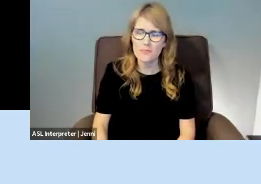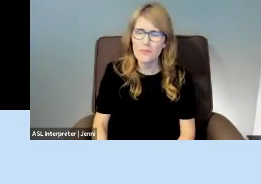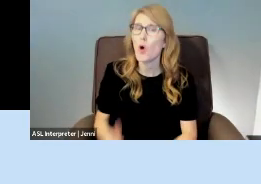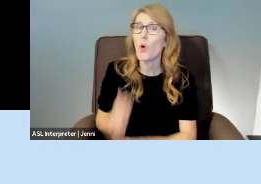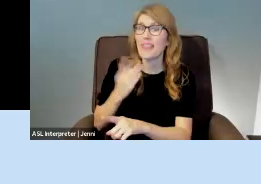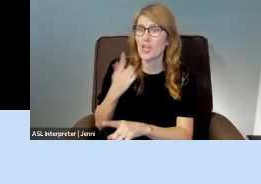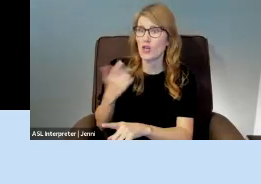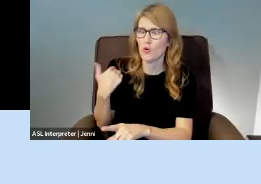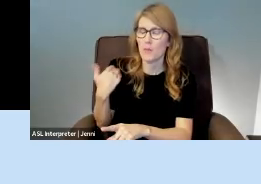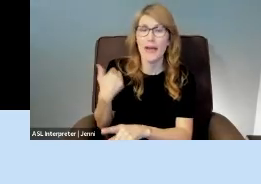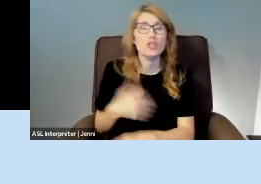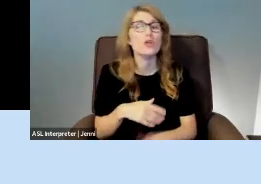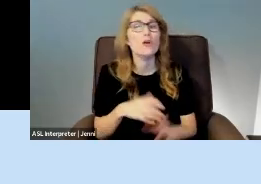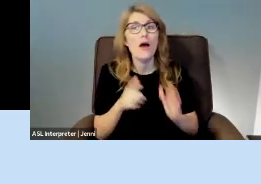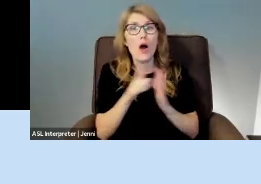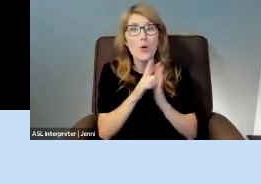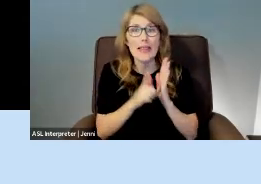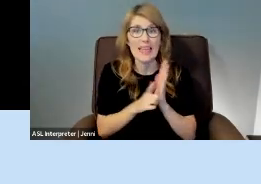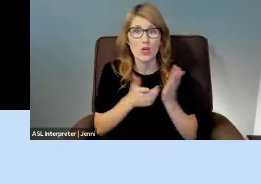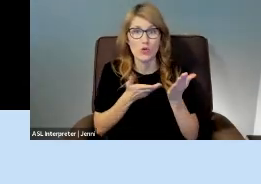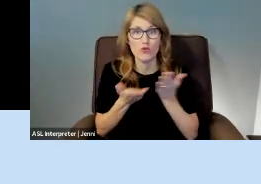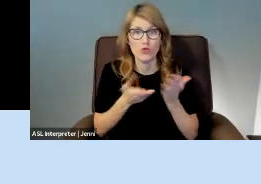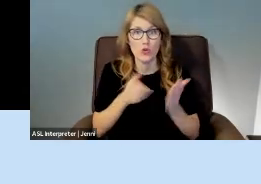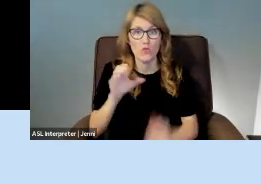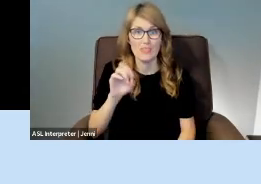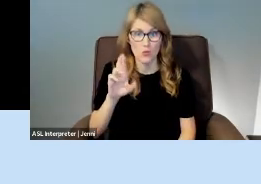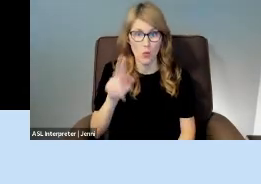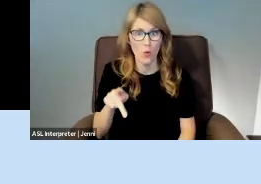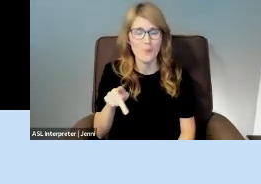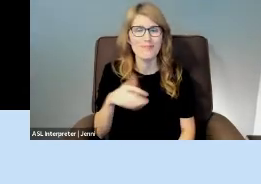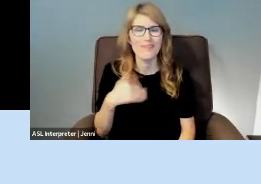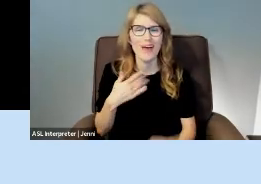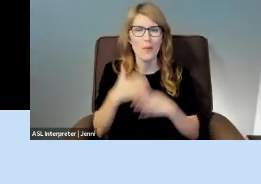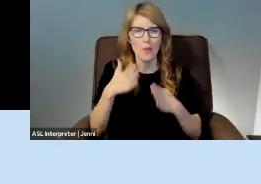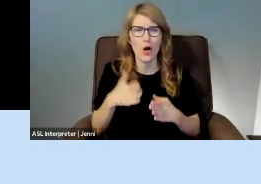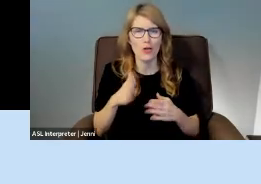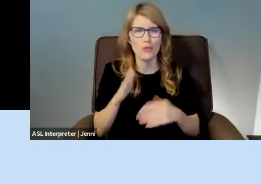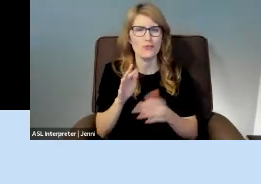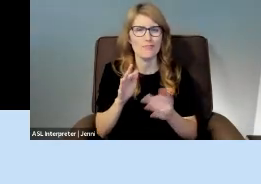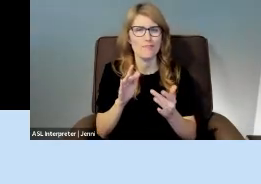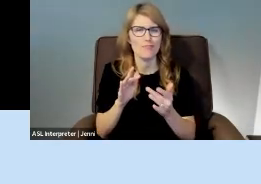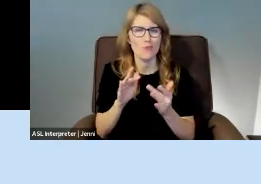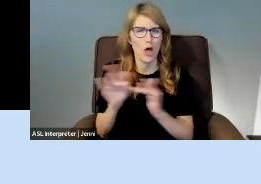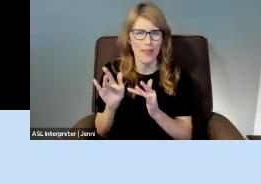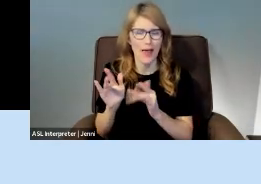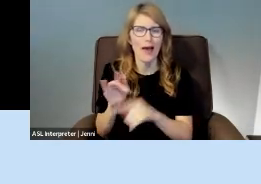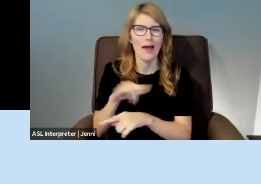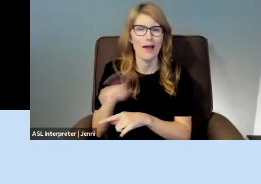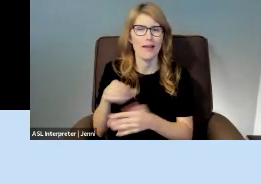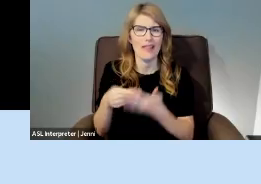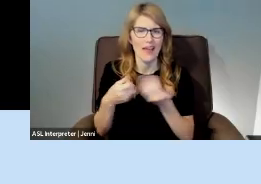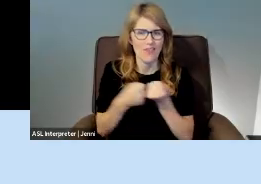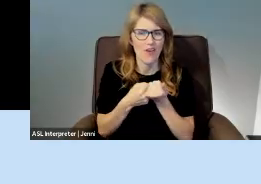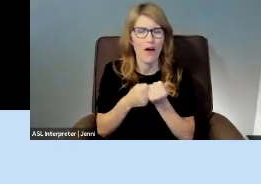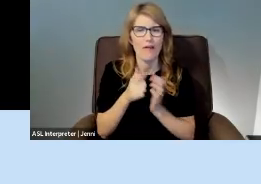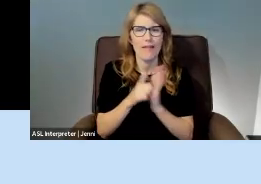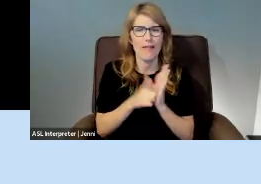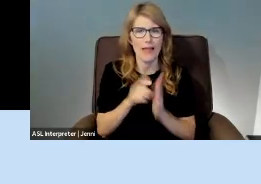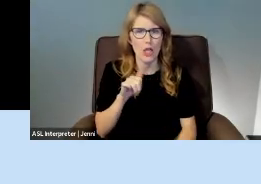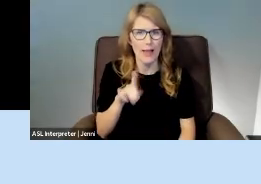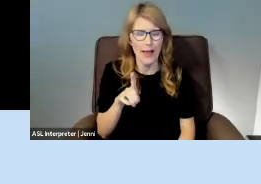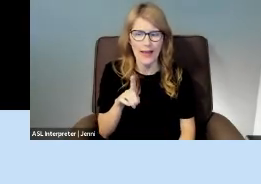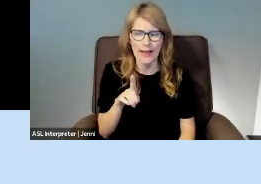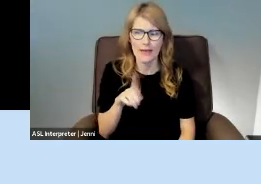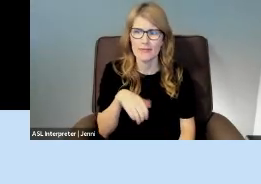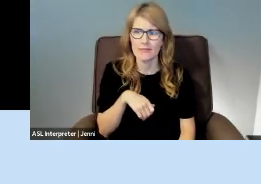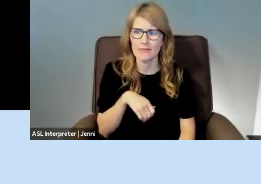reminder. Legal Services Corporation, our partners online, funds legal aids,